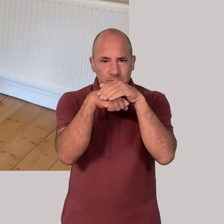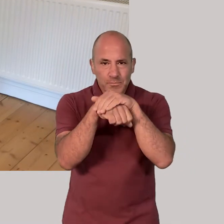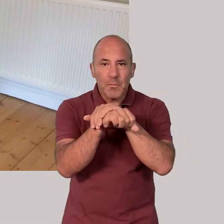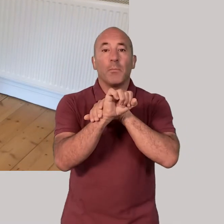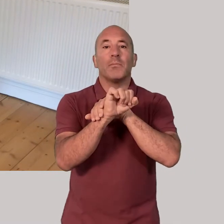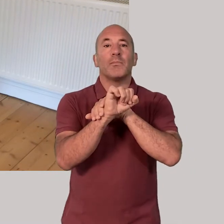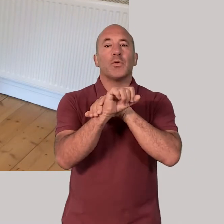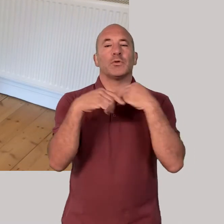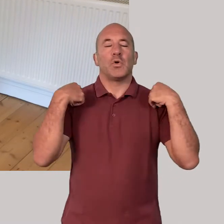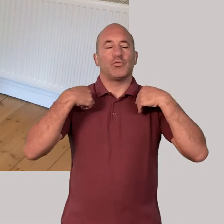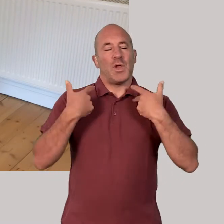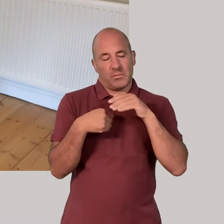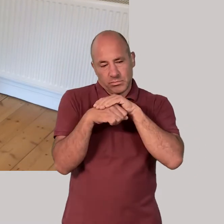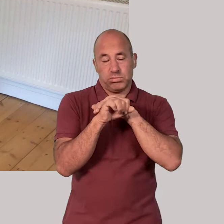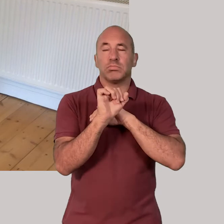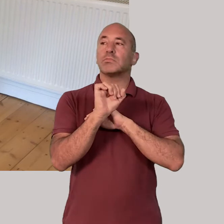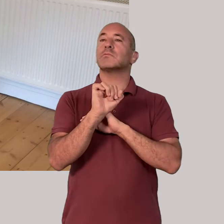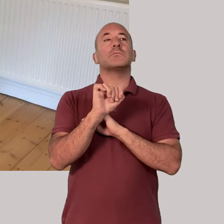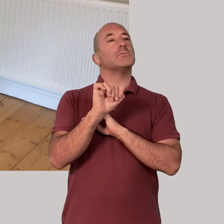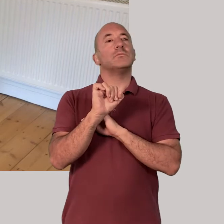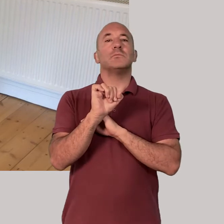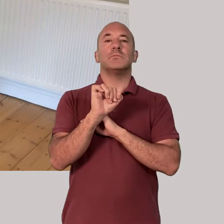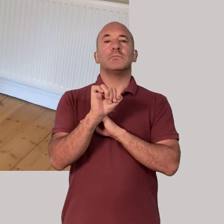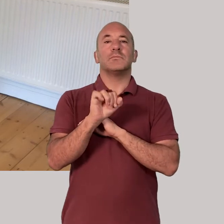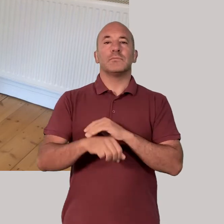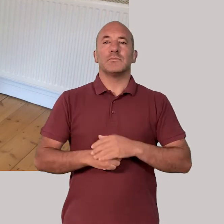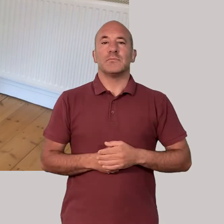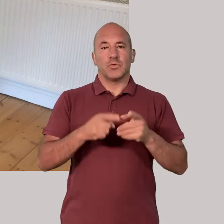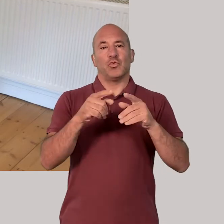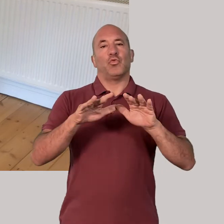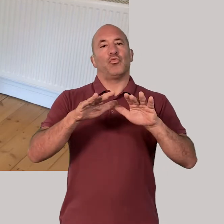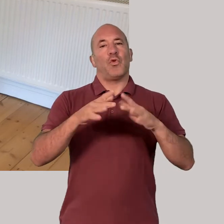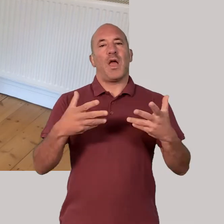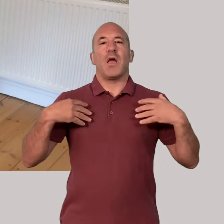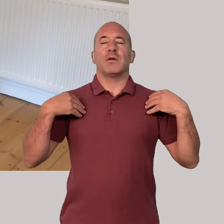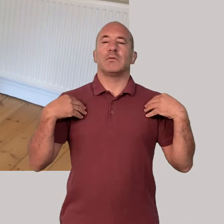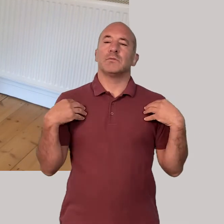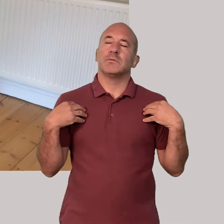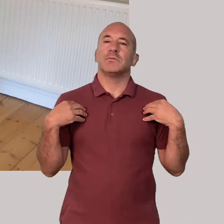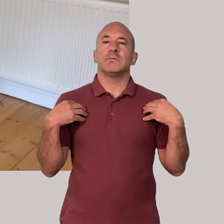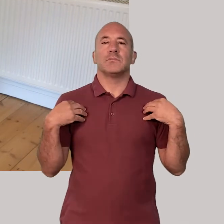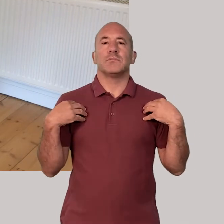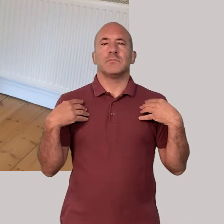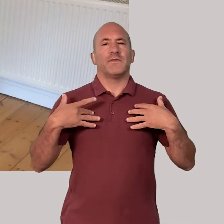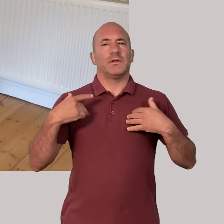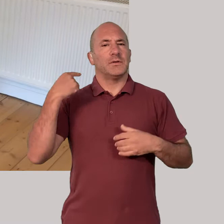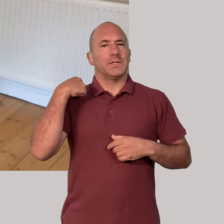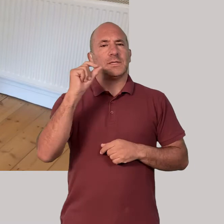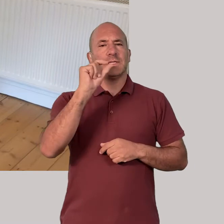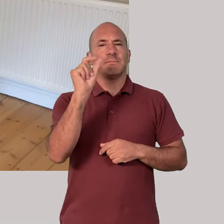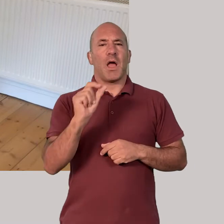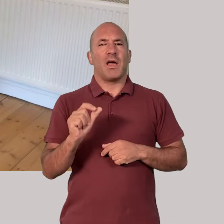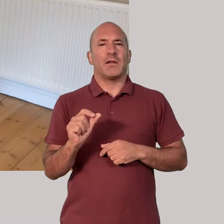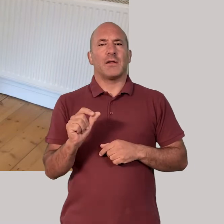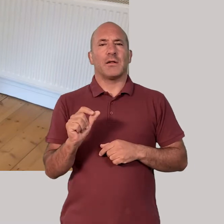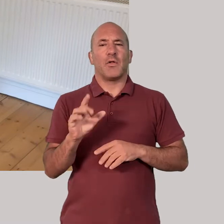the tortoise head comes out of its shell when you relax your shoulders. And then when you relax, you might